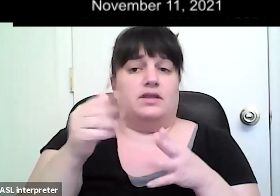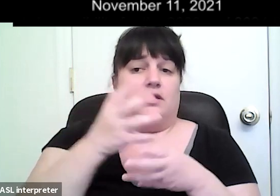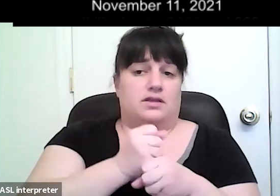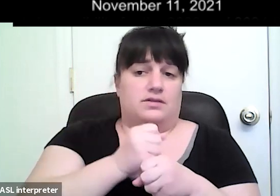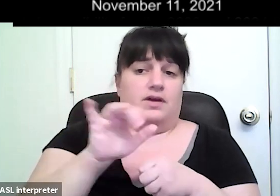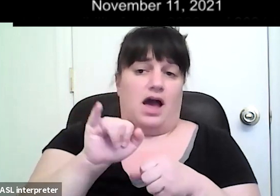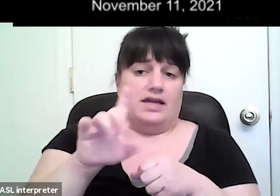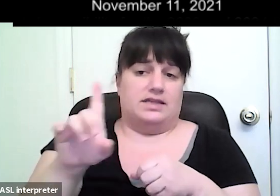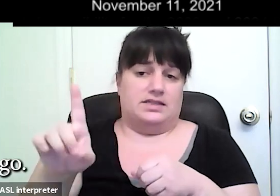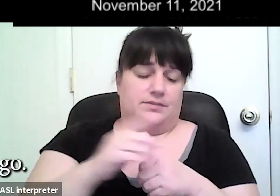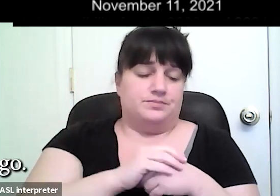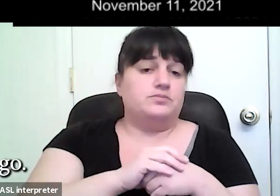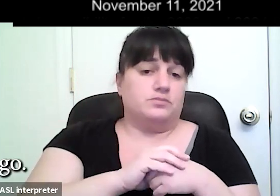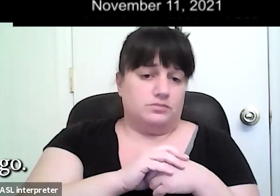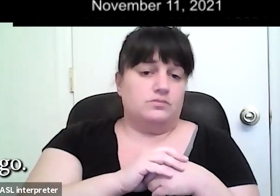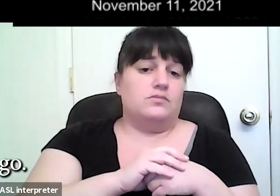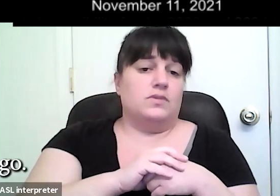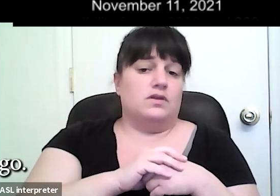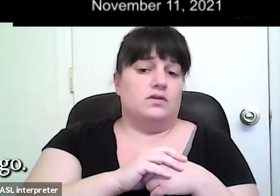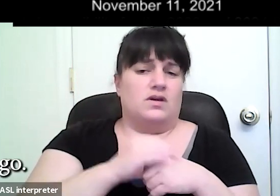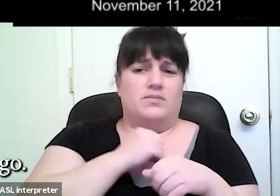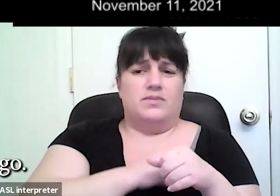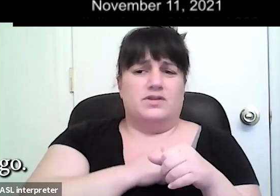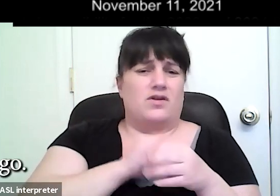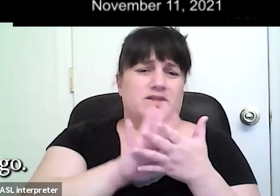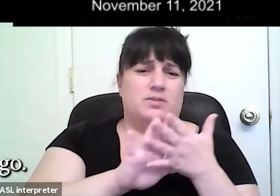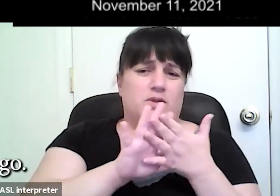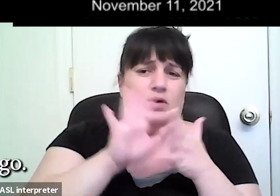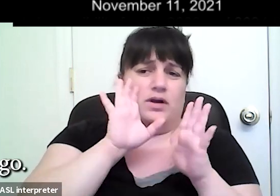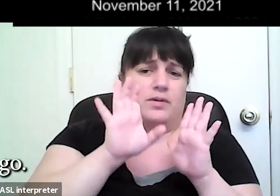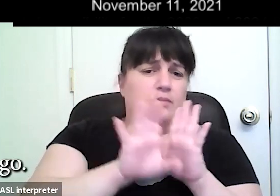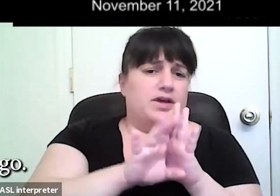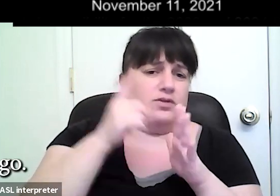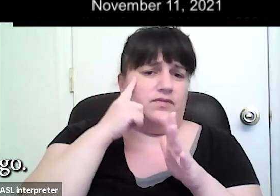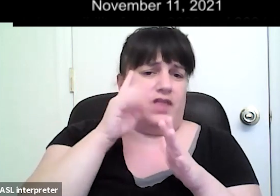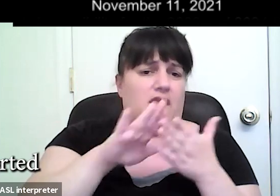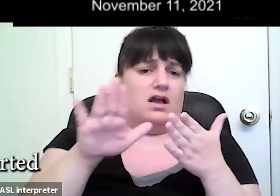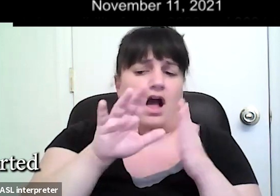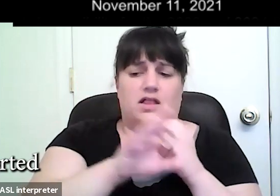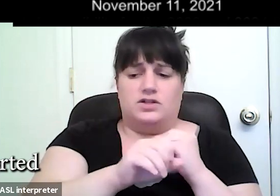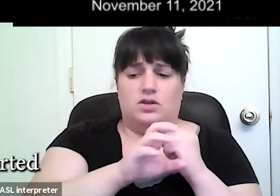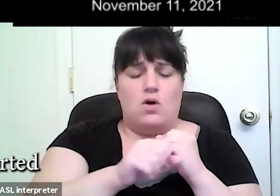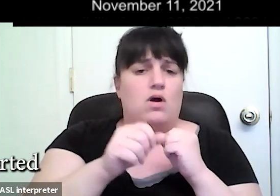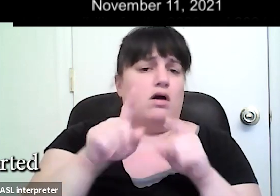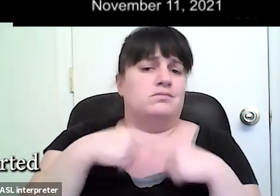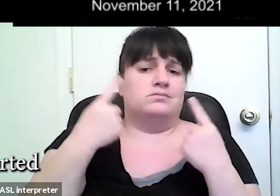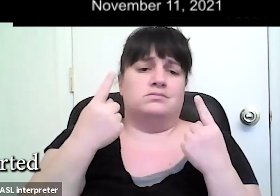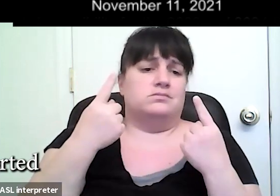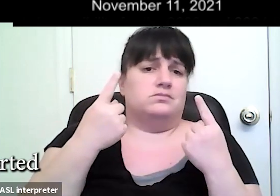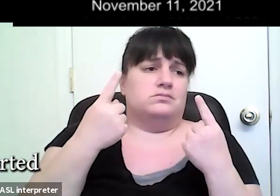IDD. So this is, and I apologize, it's a blurred image of the Think College logo. So over the